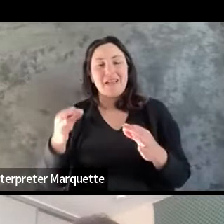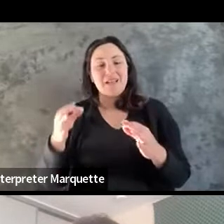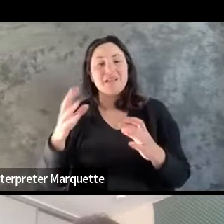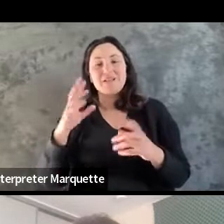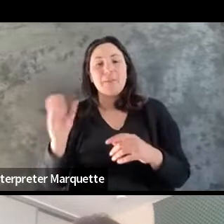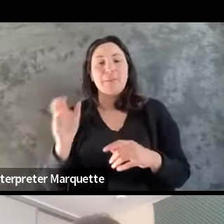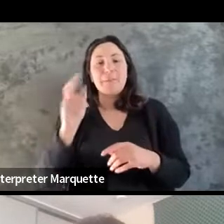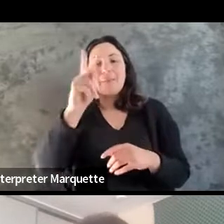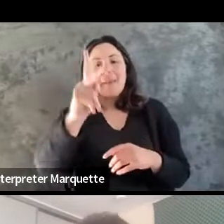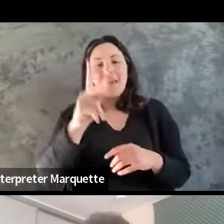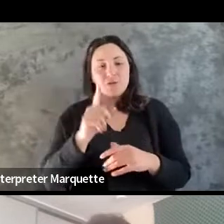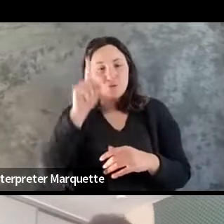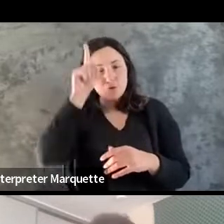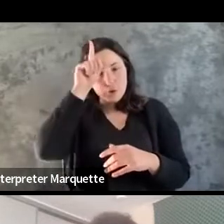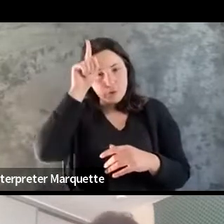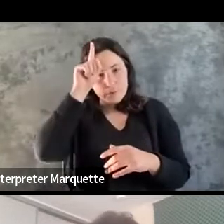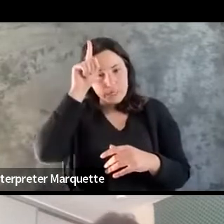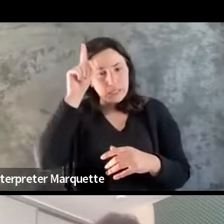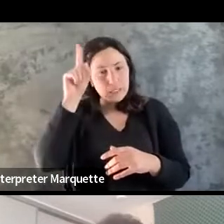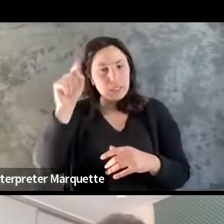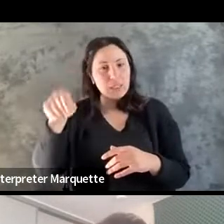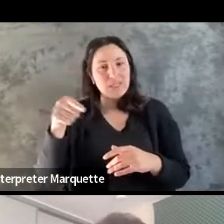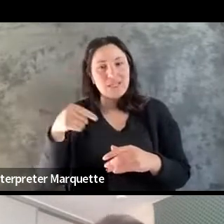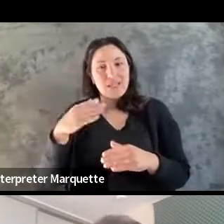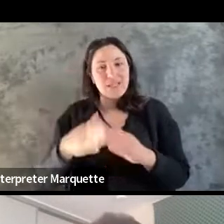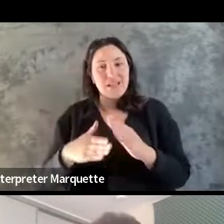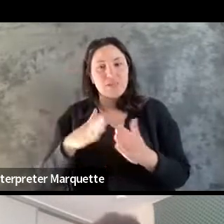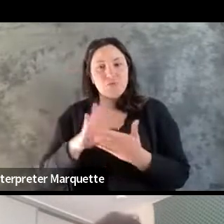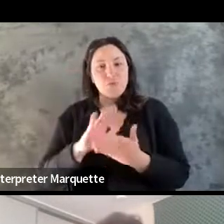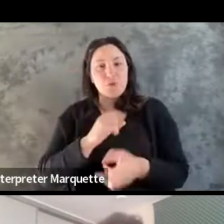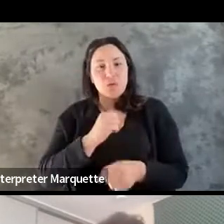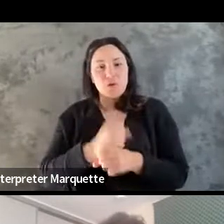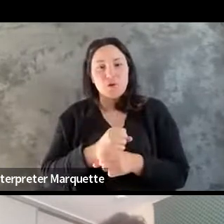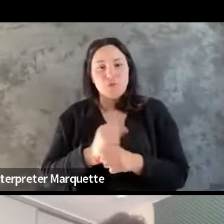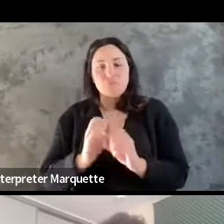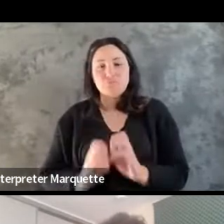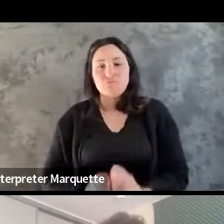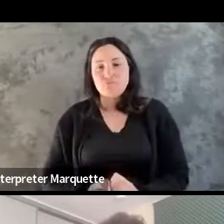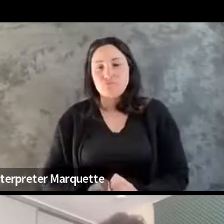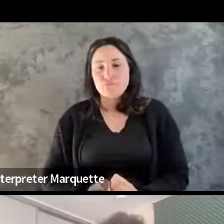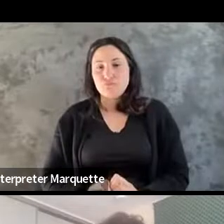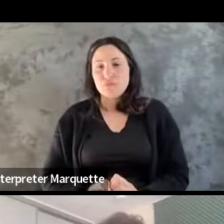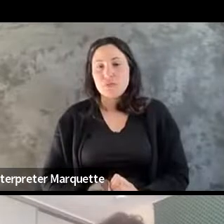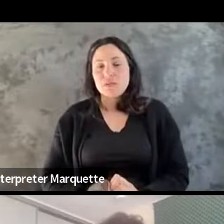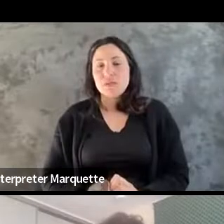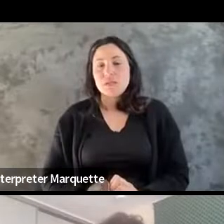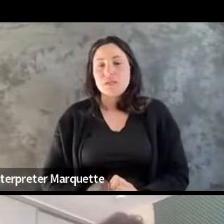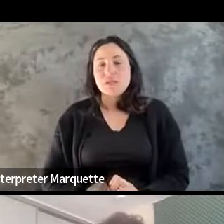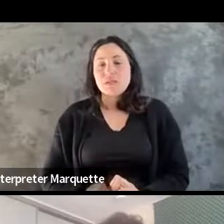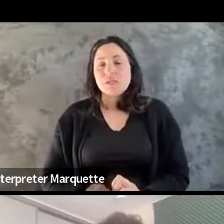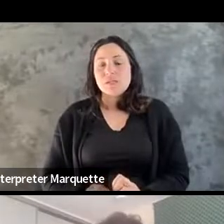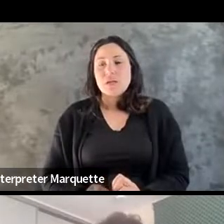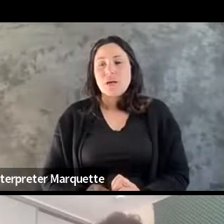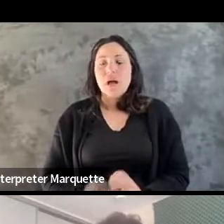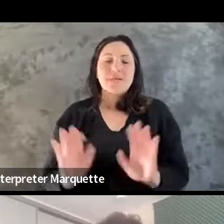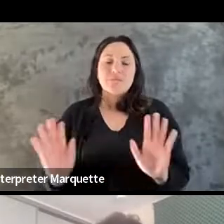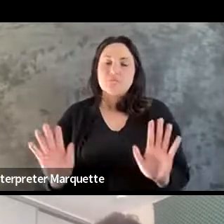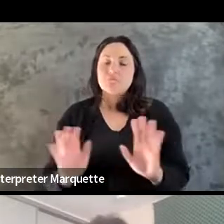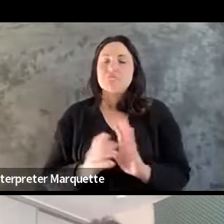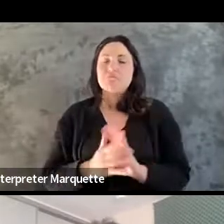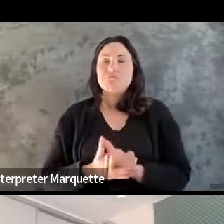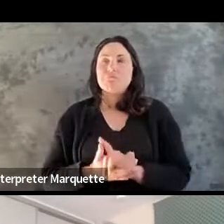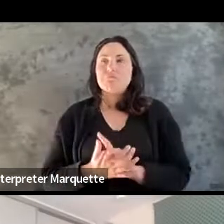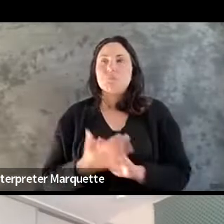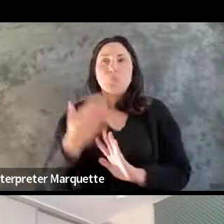to Germany effective the end of this school year. I don't want to comment on personnel issues, but suffice it to say